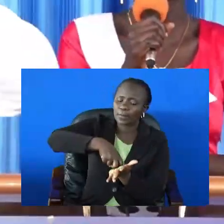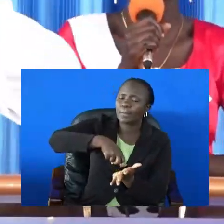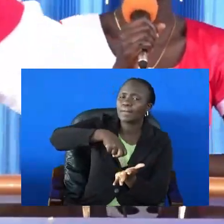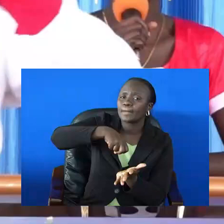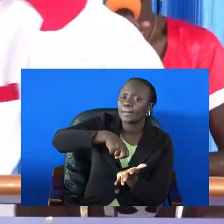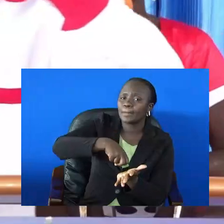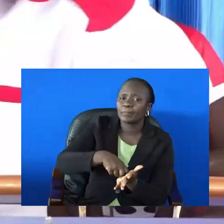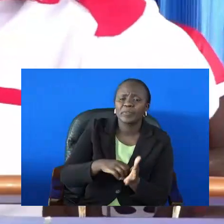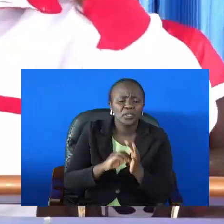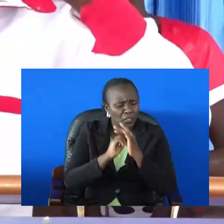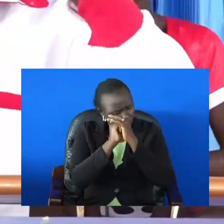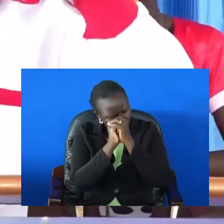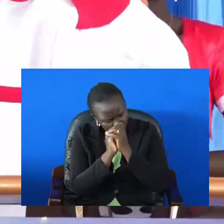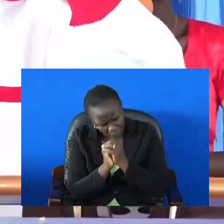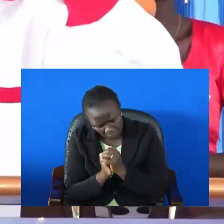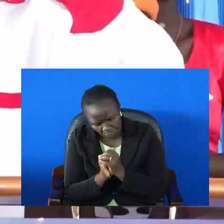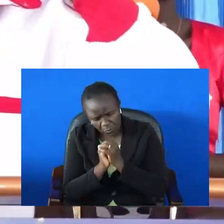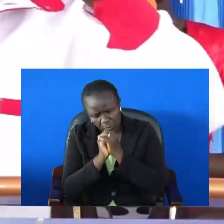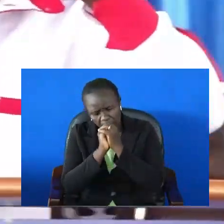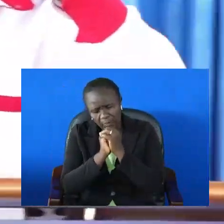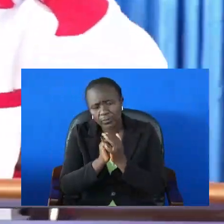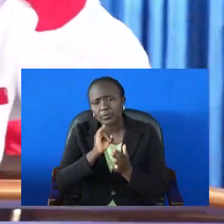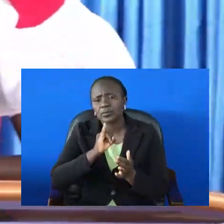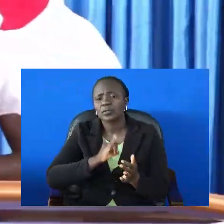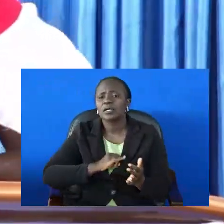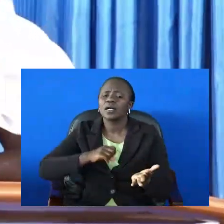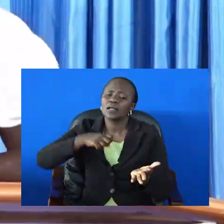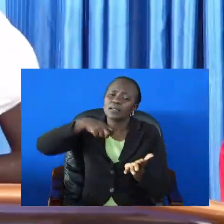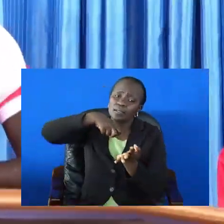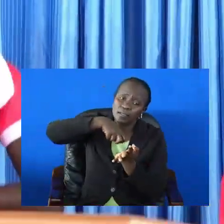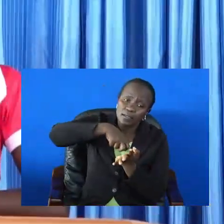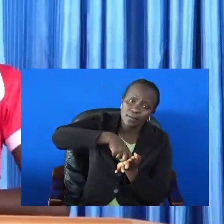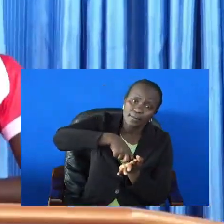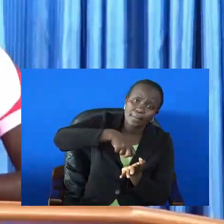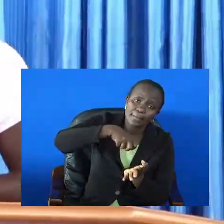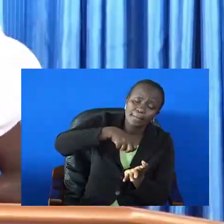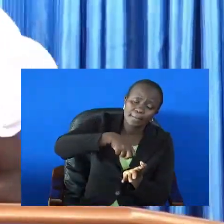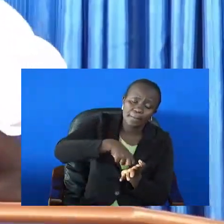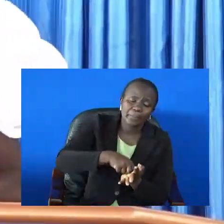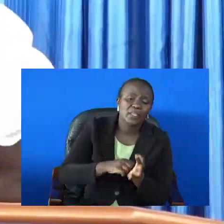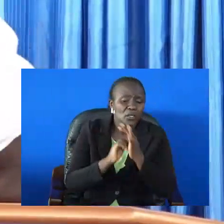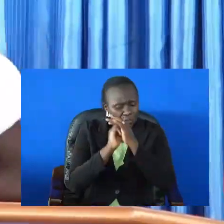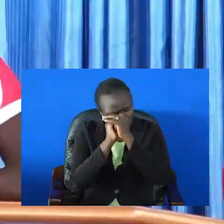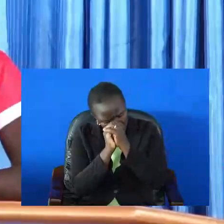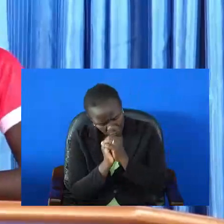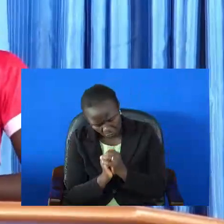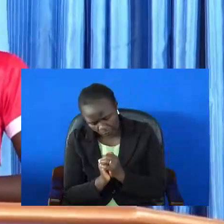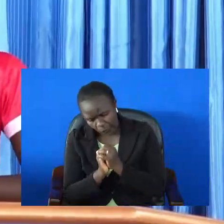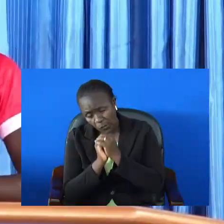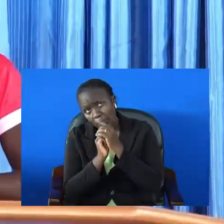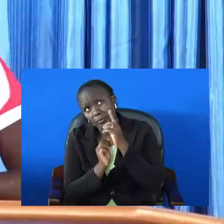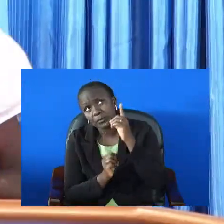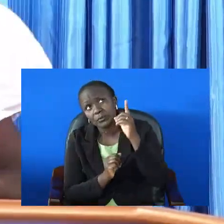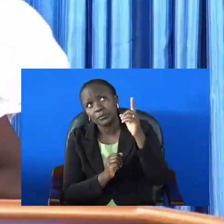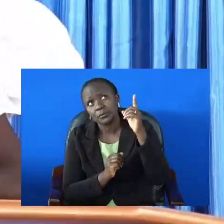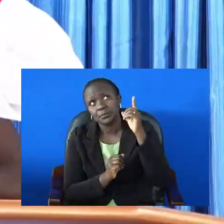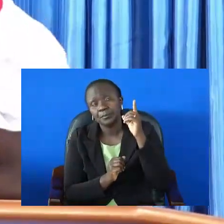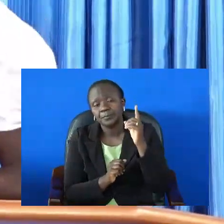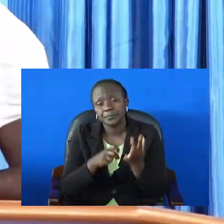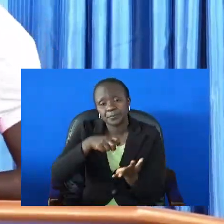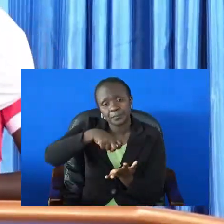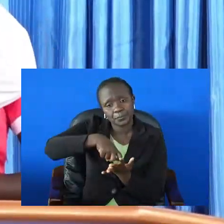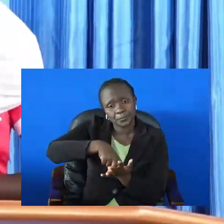napiga magoti nikuabudu napiga magoti